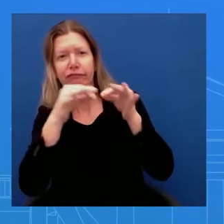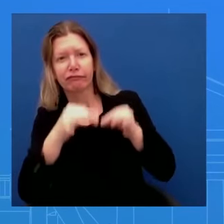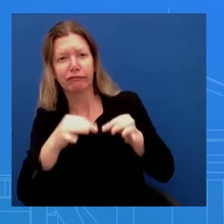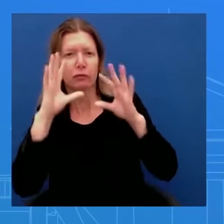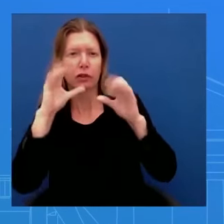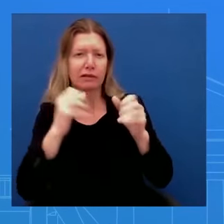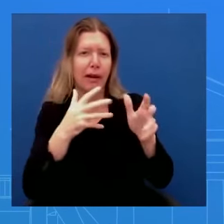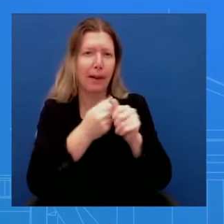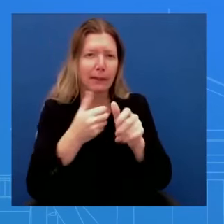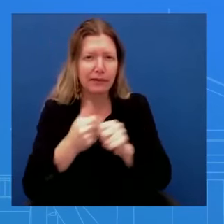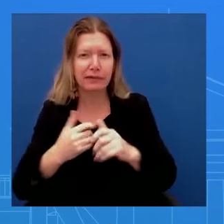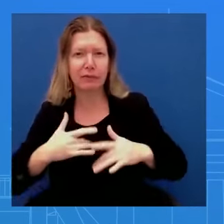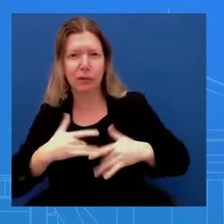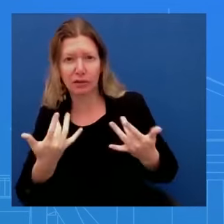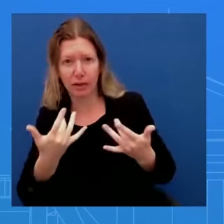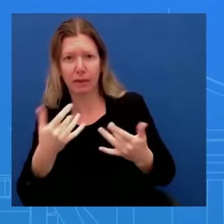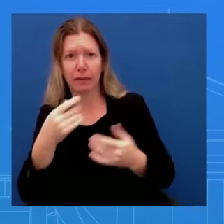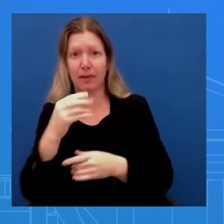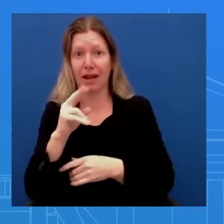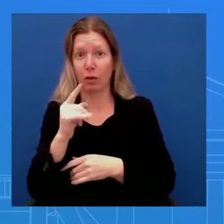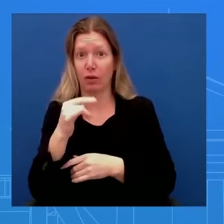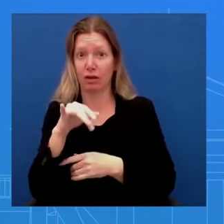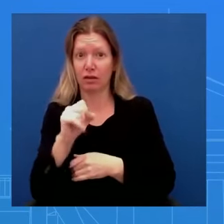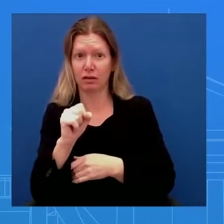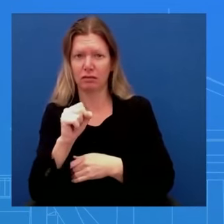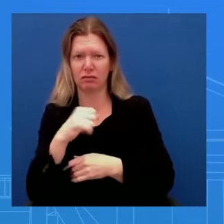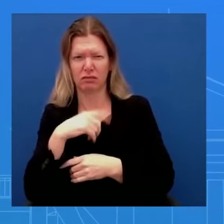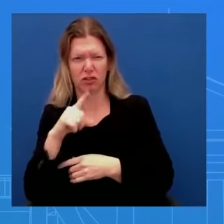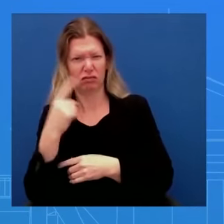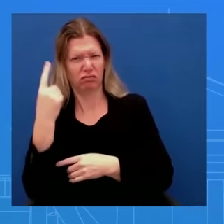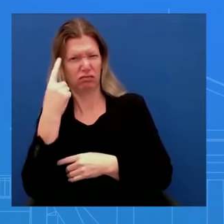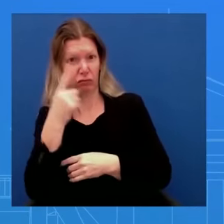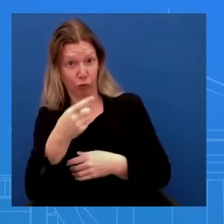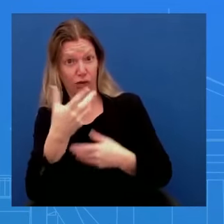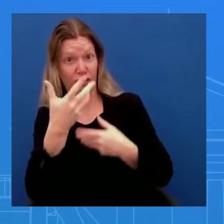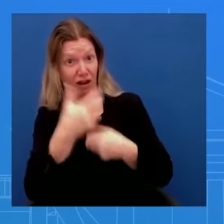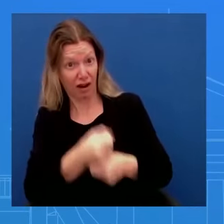confident that Secretary Austin is up to speed and fully au fait with all the